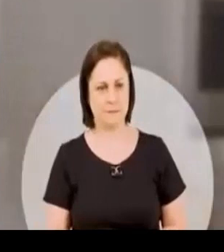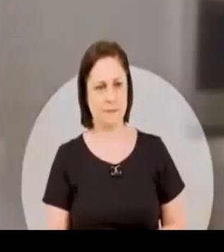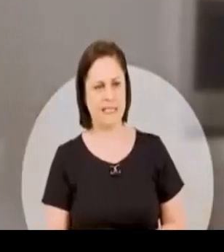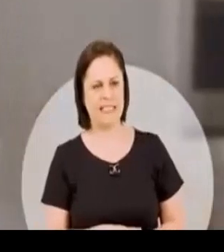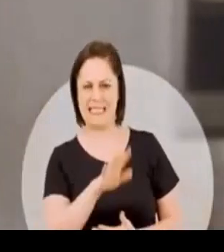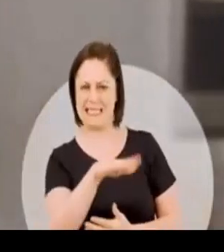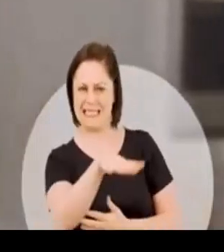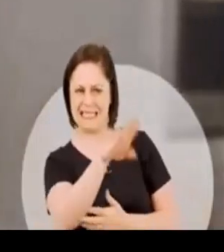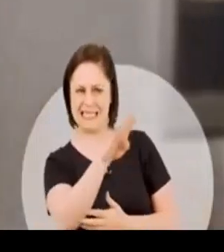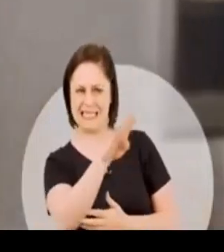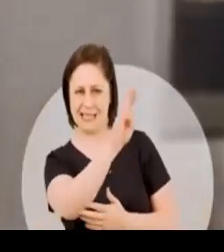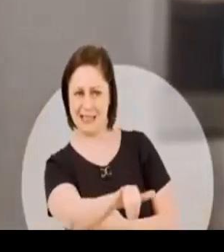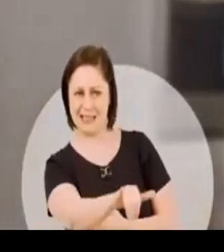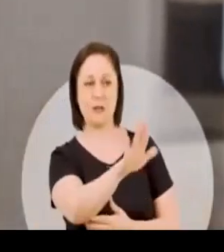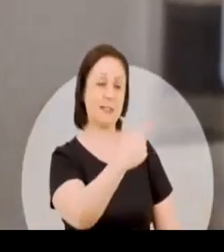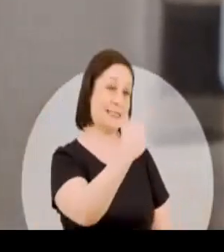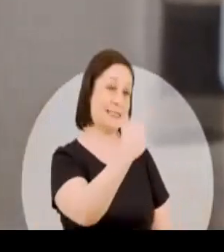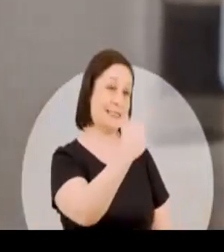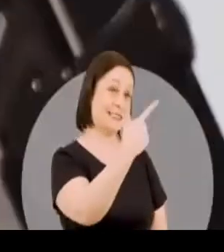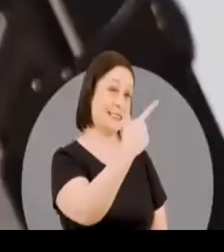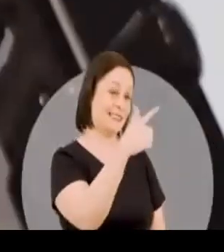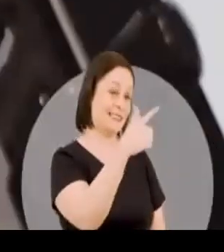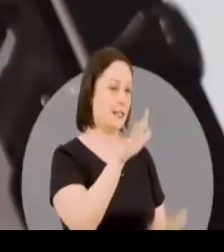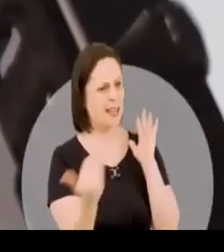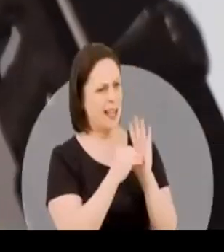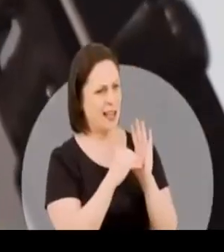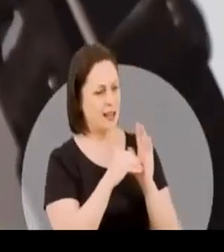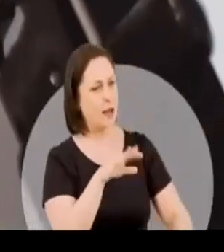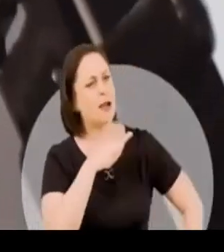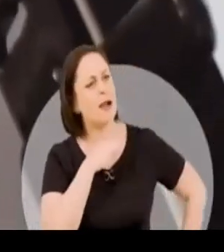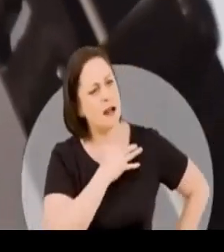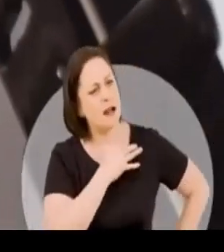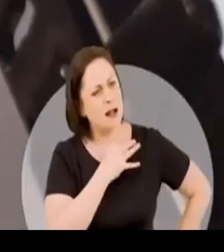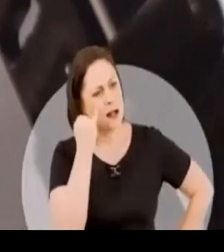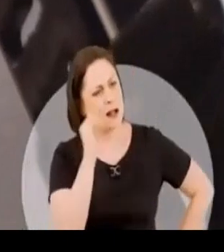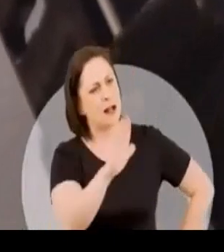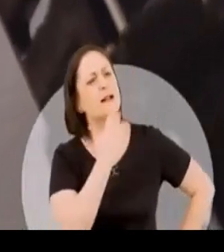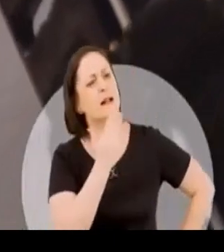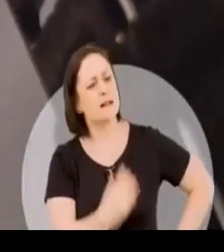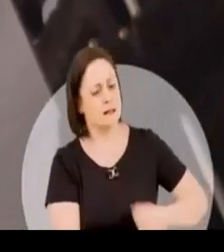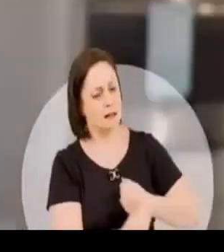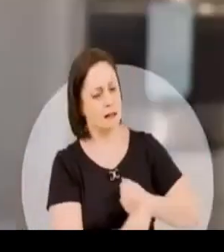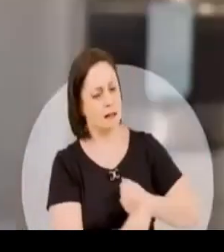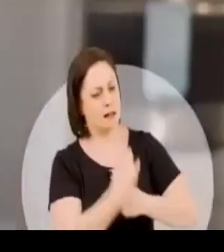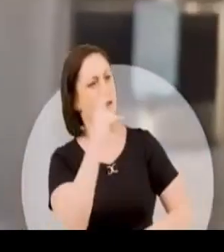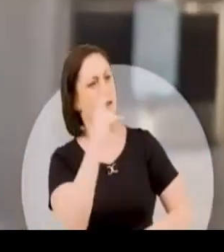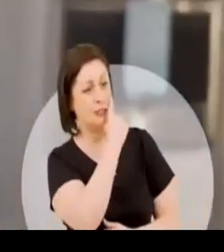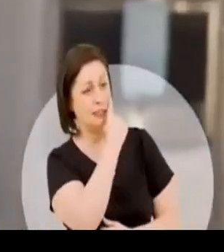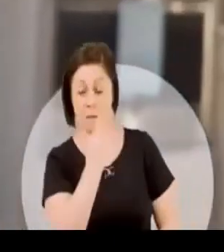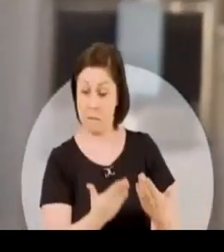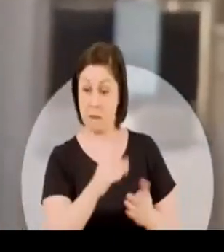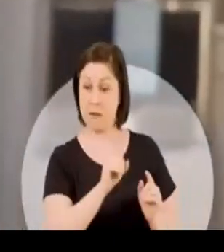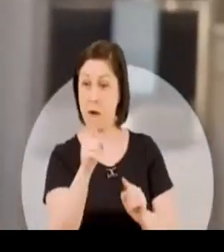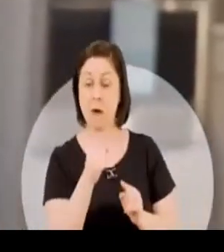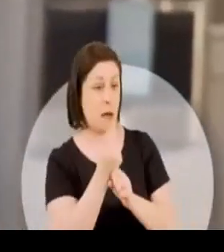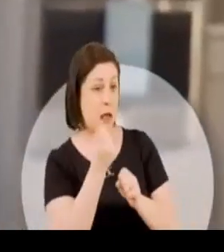Ugh, Bobby, your selfies are out of focus again. I wonder if your diabetes is affecting your vision. Maybe you need an